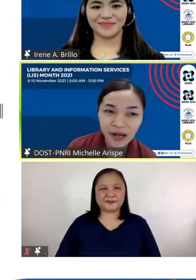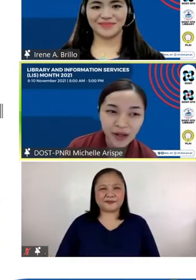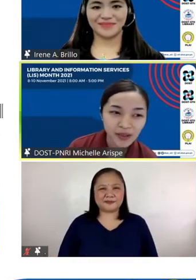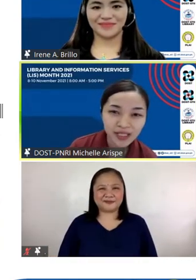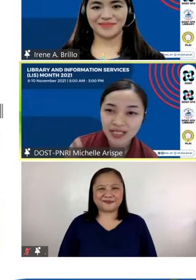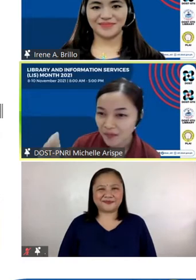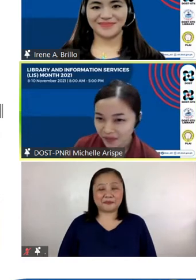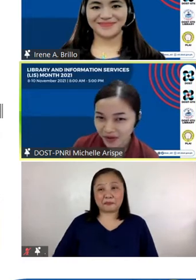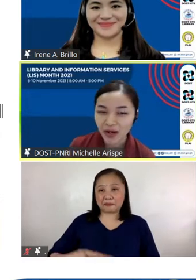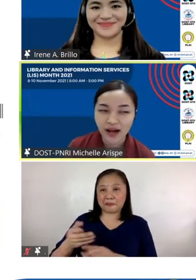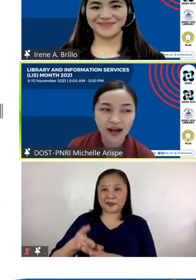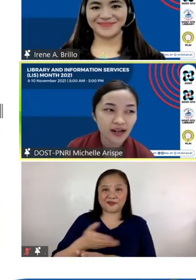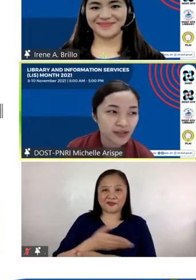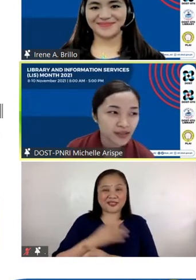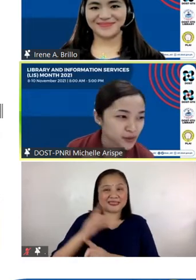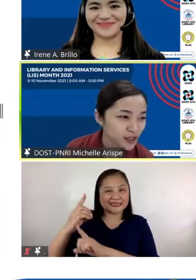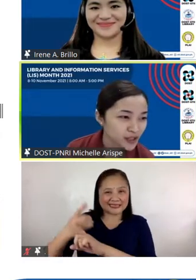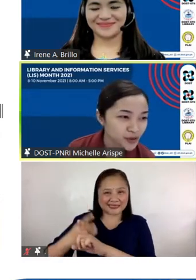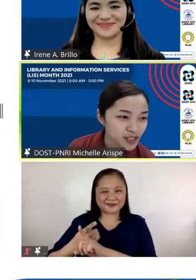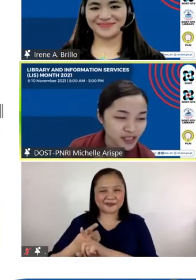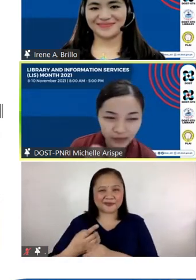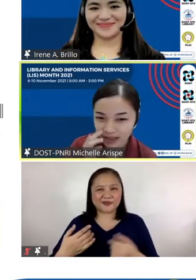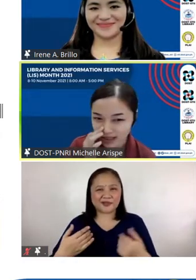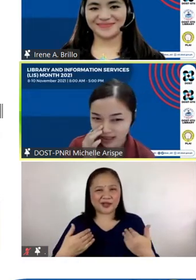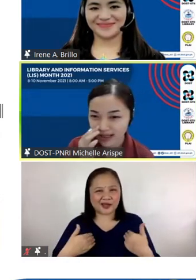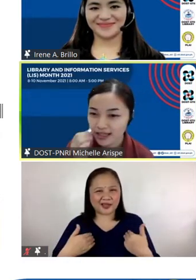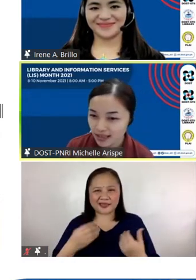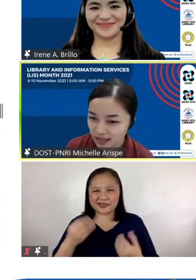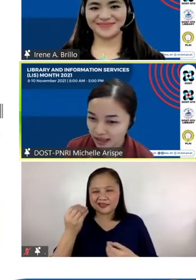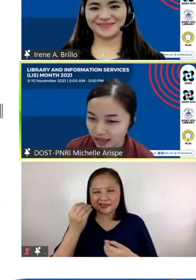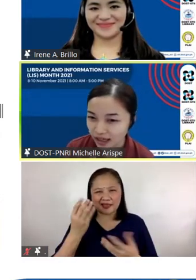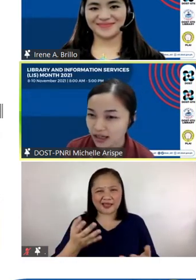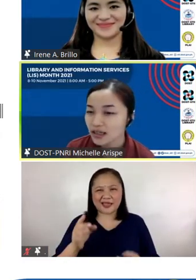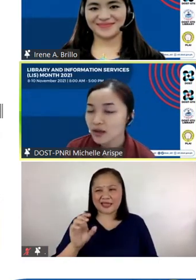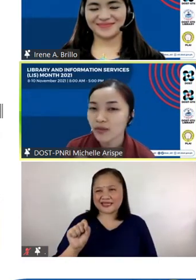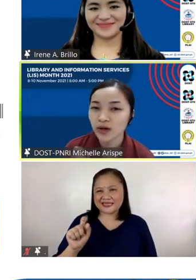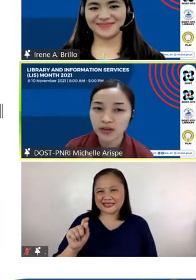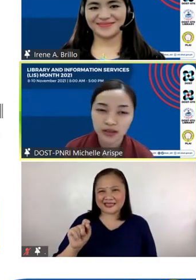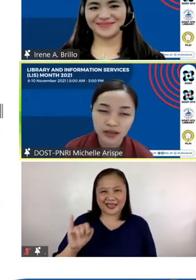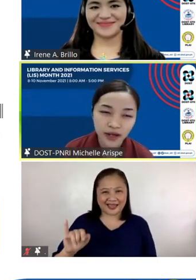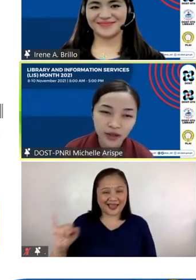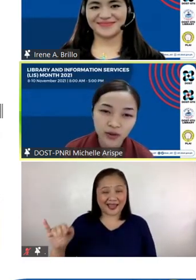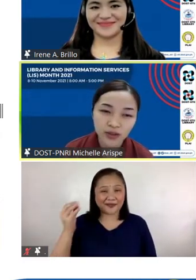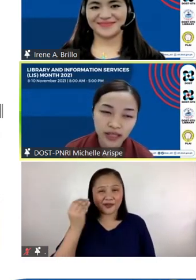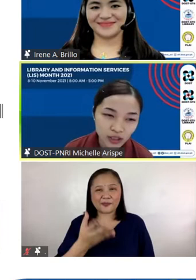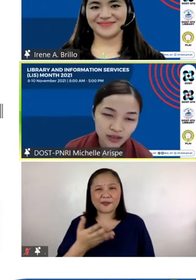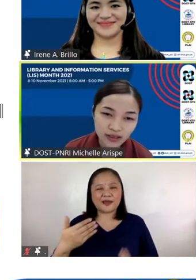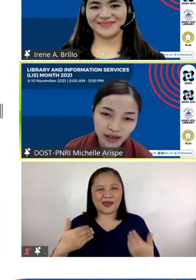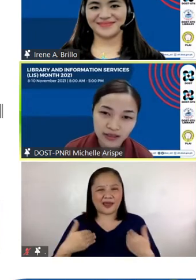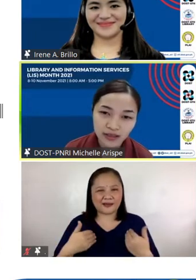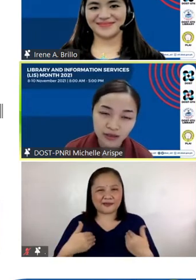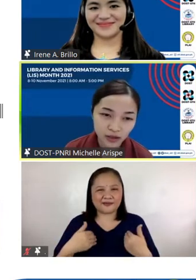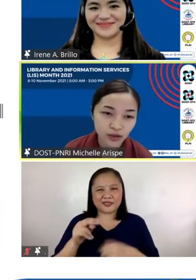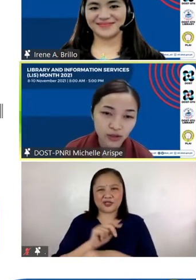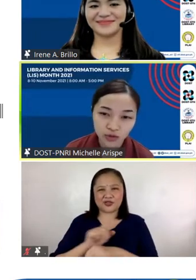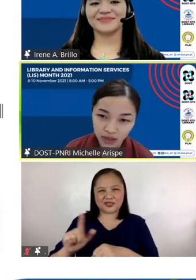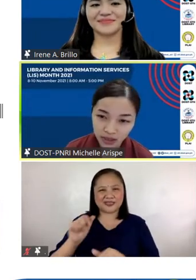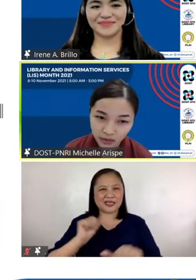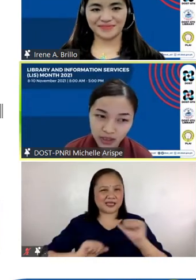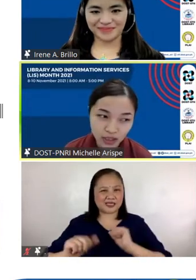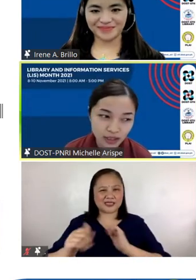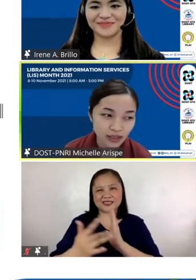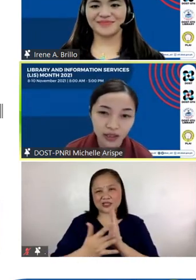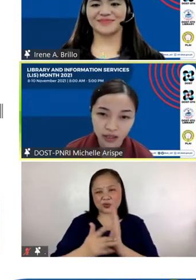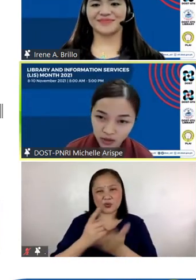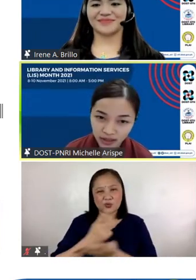pala yon, bago December, tulad nung sinasabi din ng STII, meron din tayong National Science and Technology